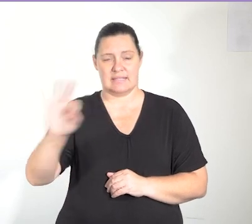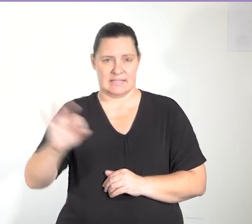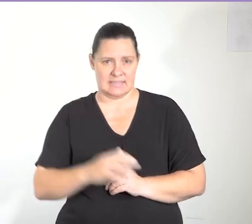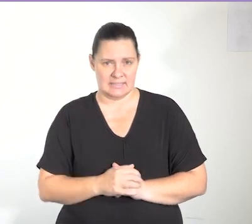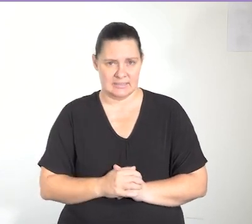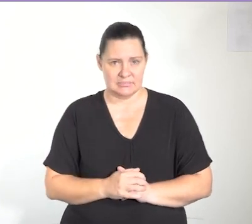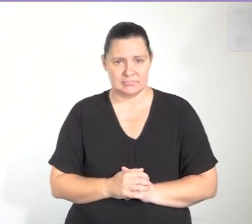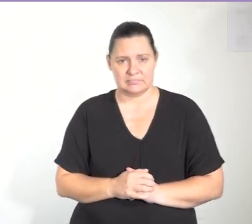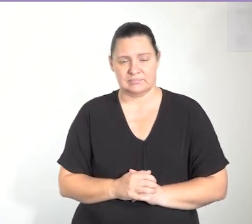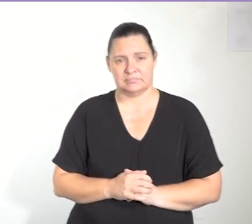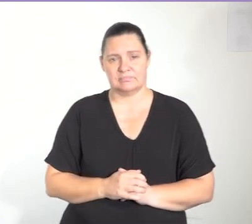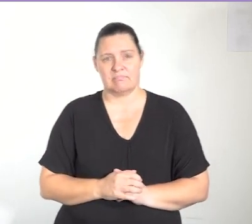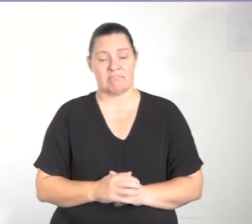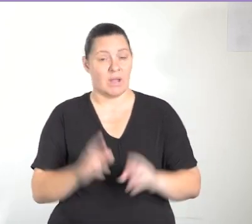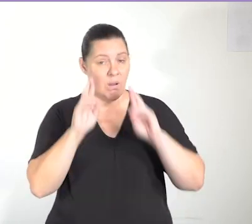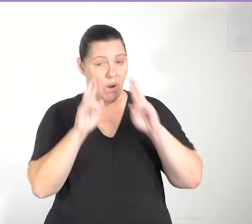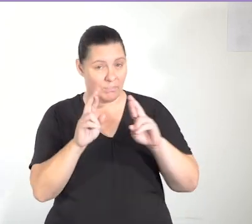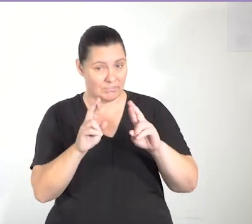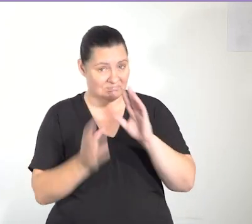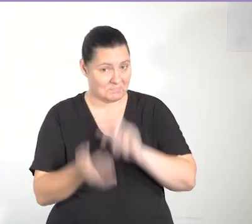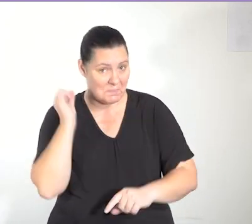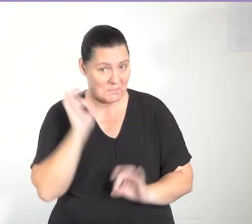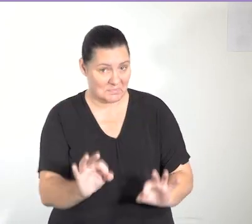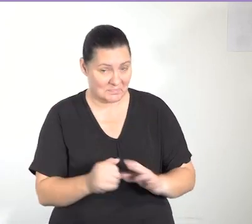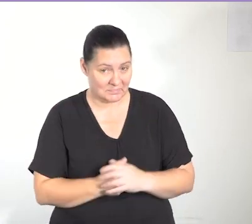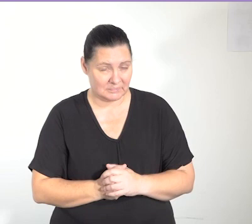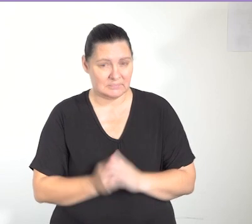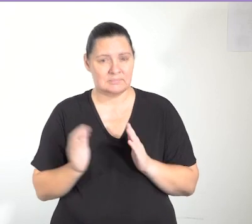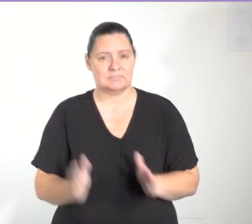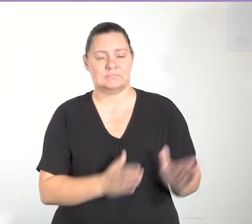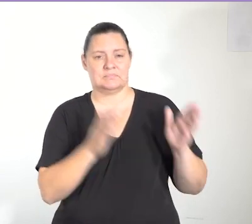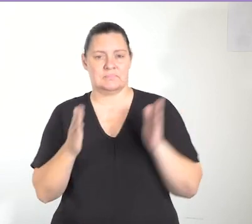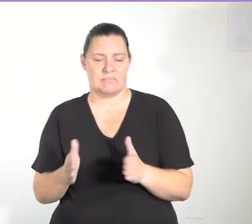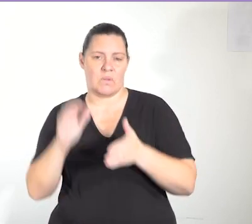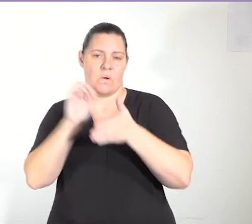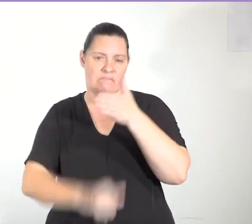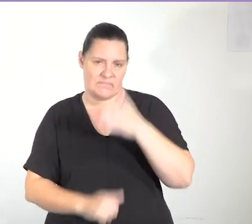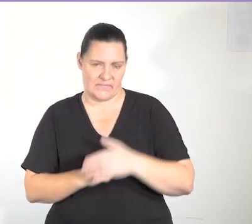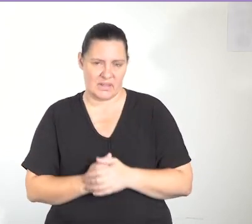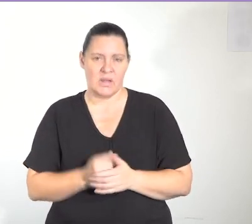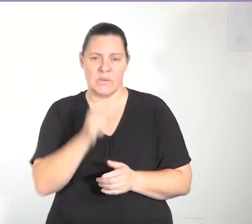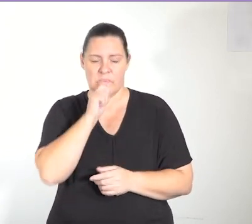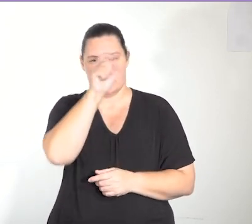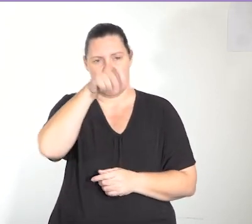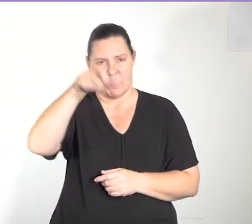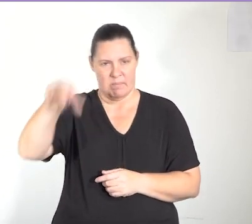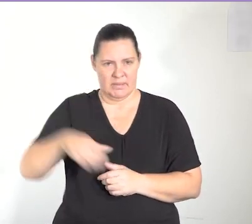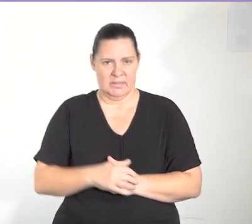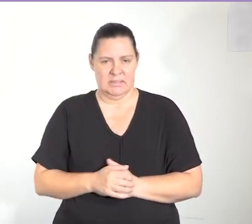939,483. I hope you managed to get that. Let's move on to subtraction using the column